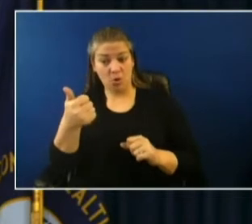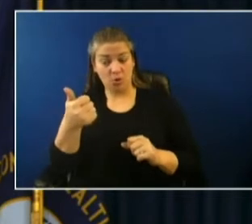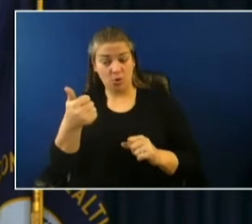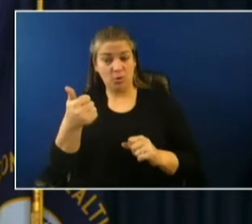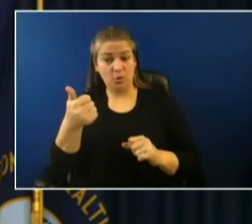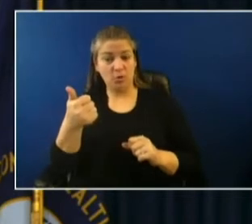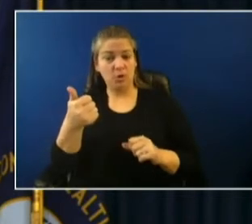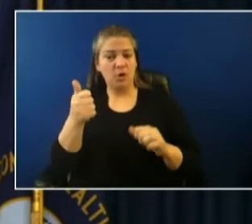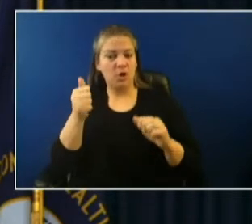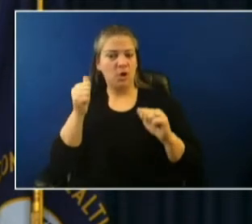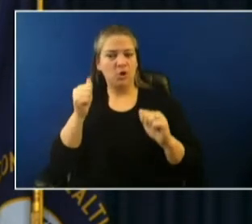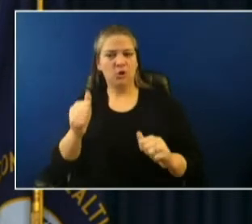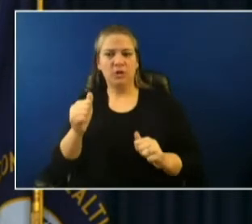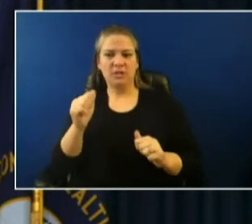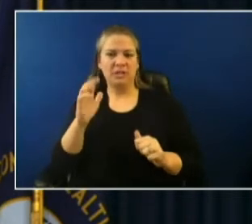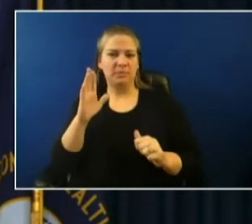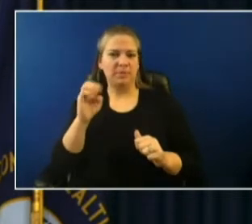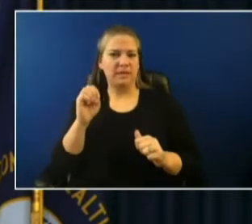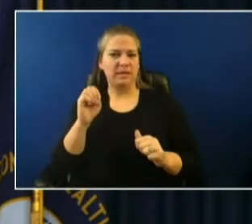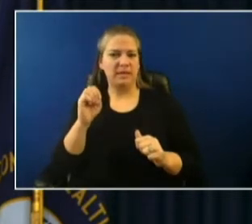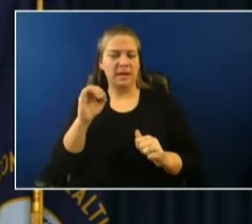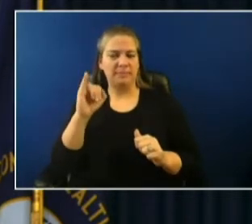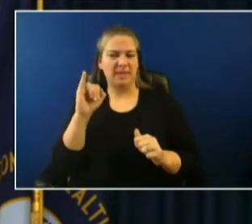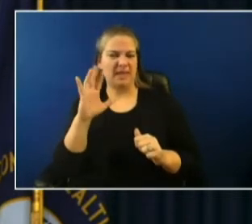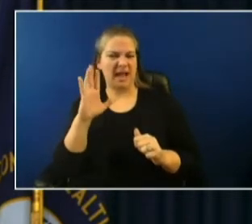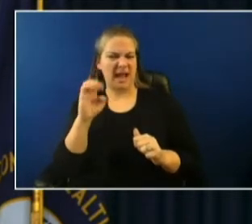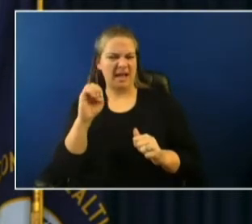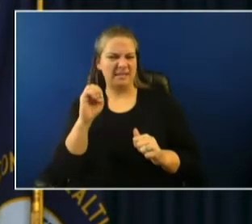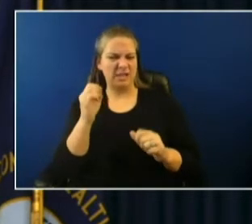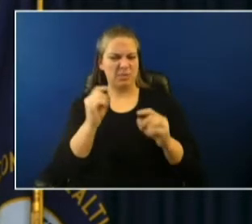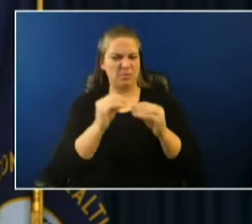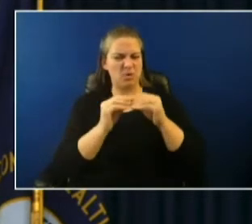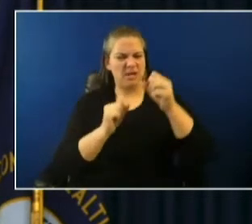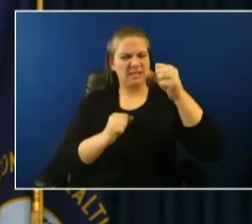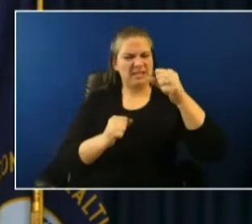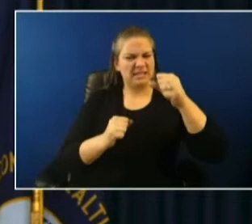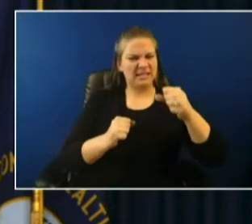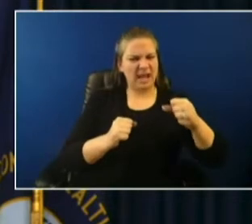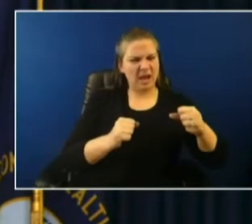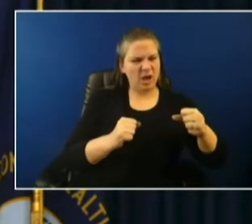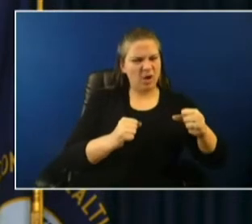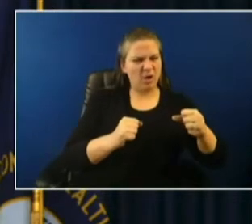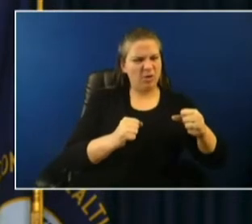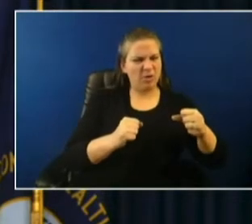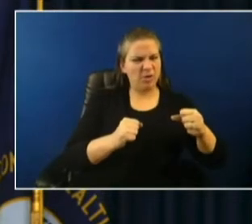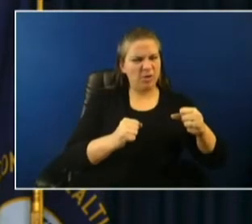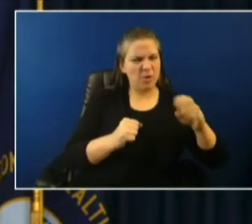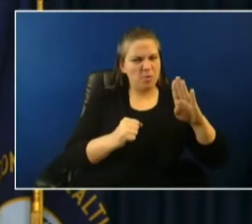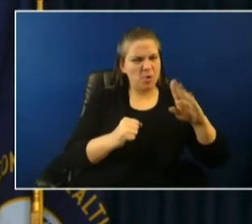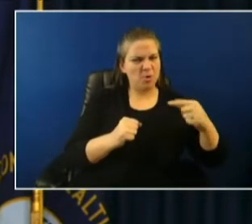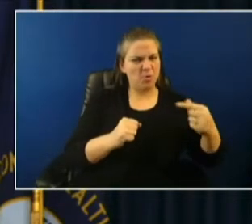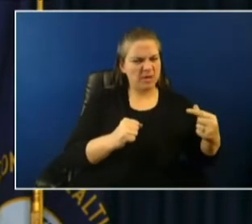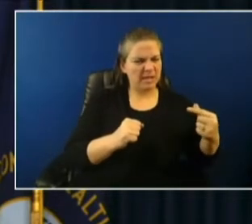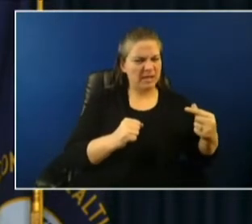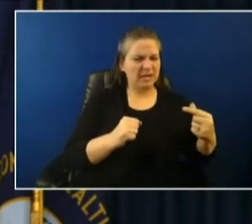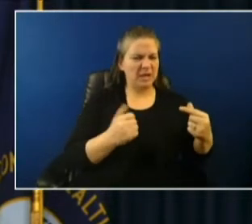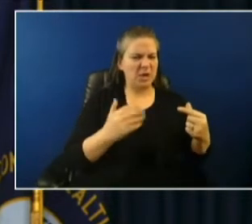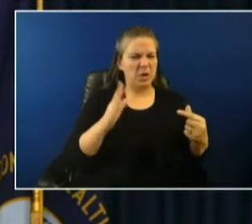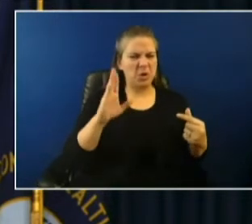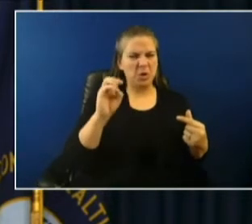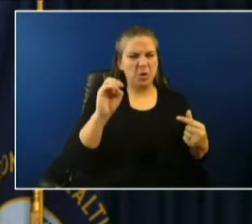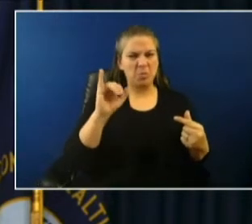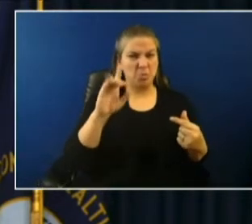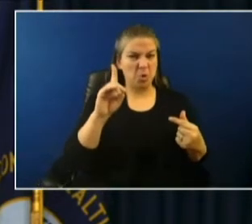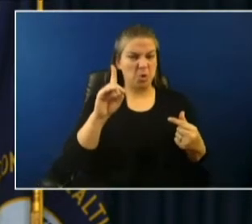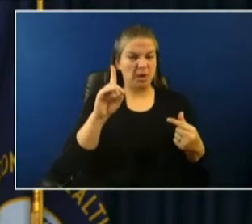of the ice is now a little further south all the way to Bowling Green, and some parts of the east like Boyd County are no longer in